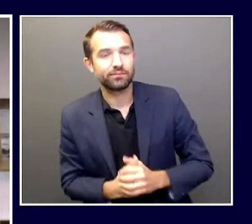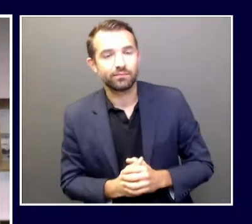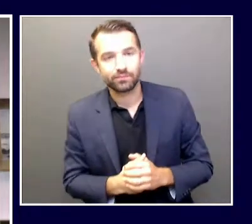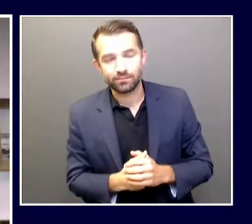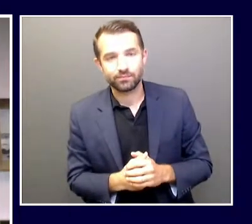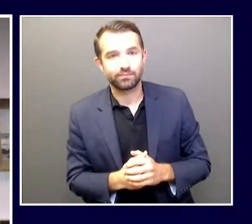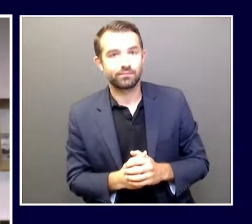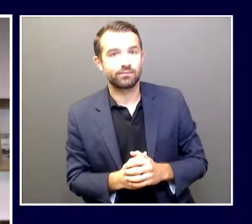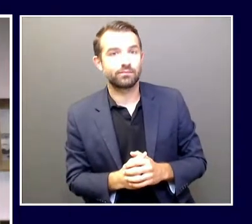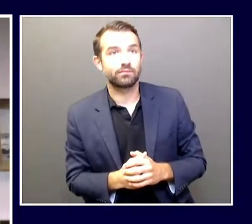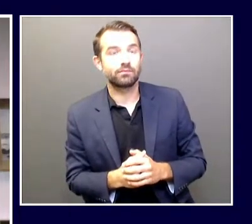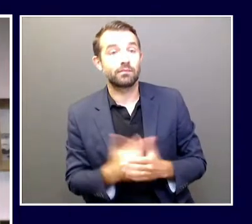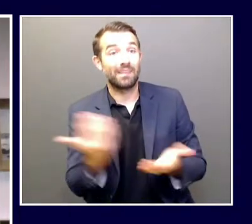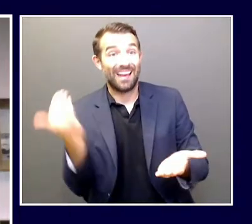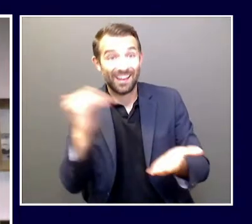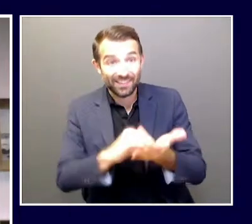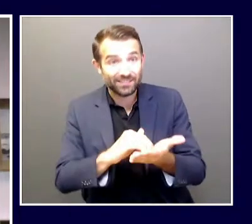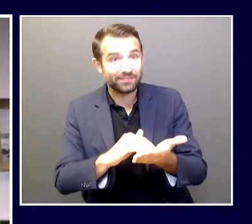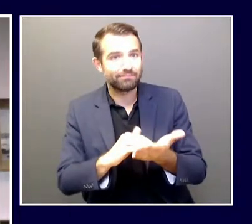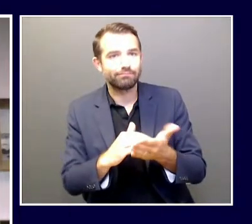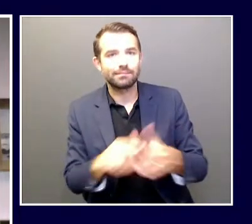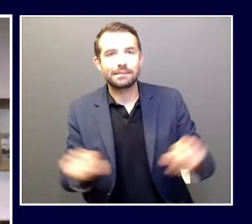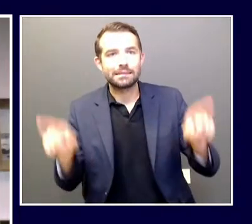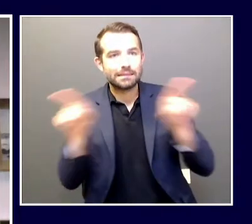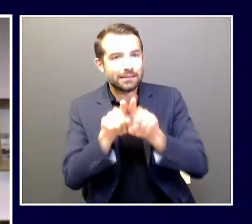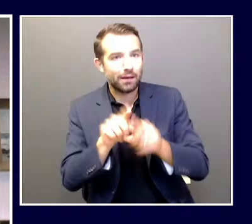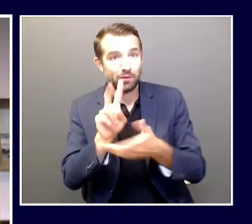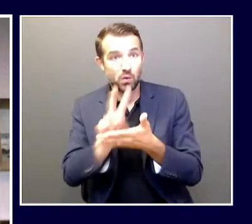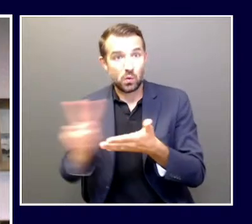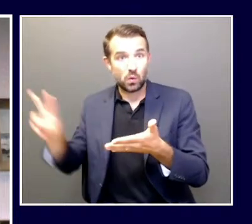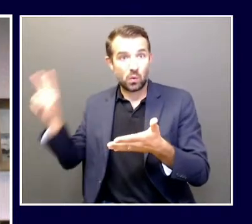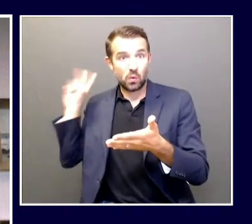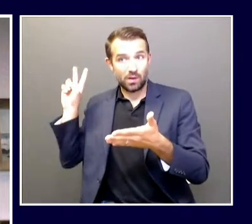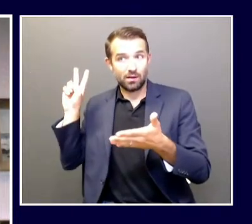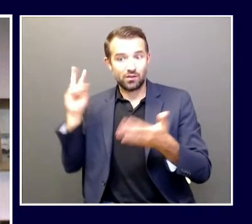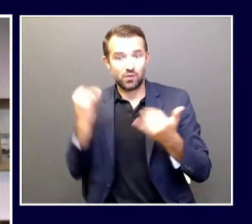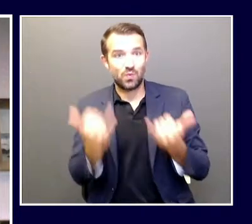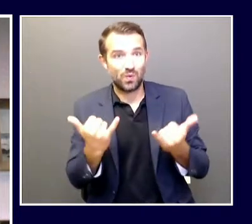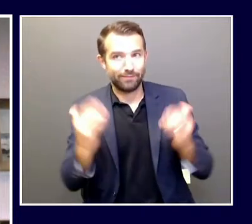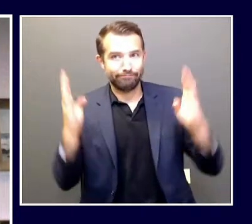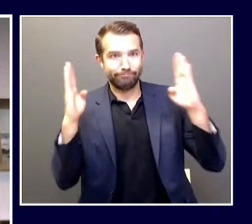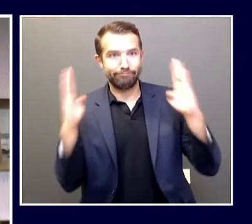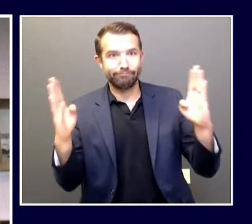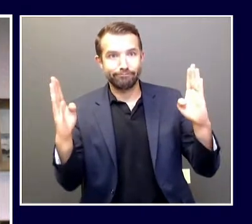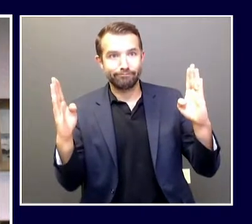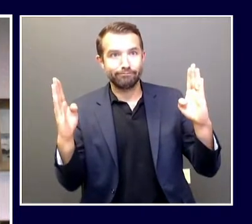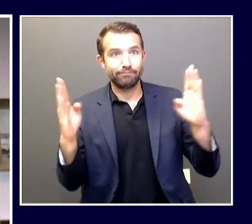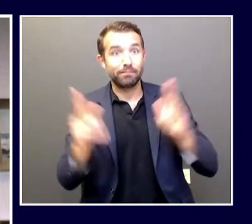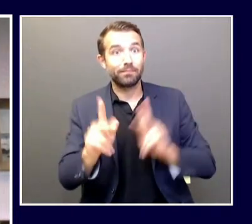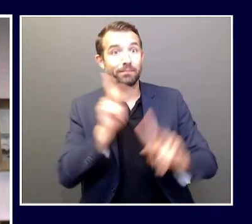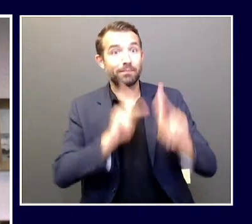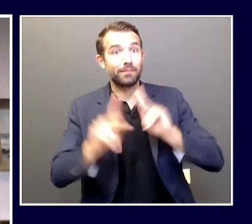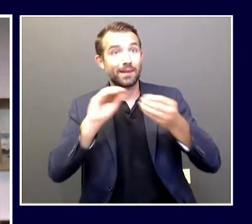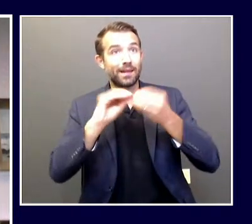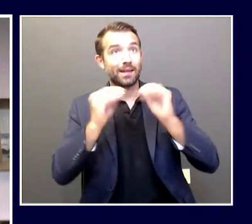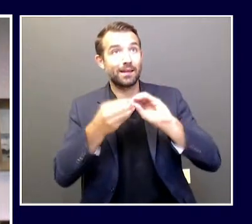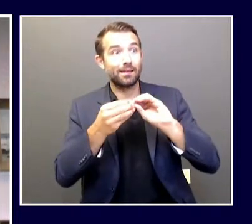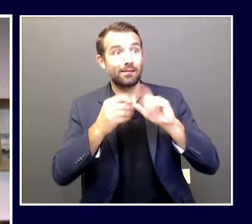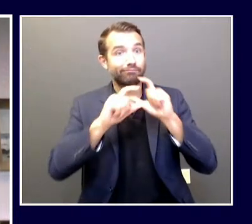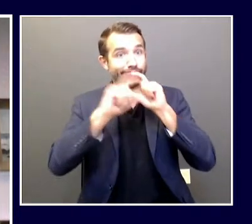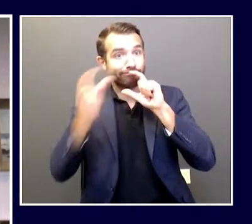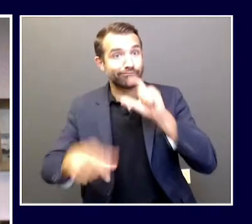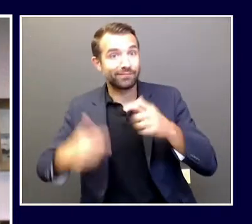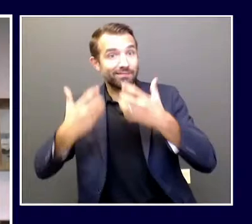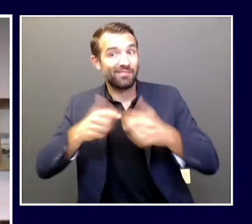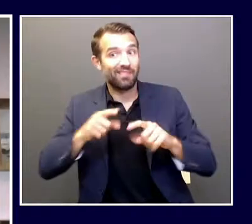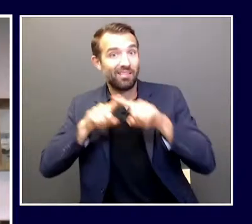period, the number of people on a ventilator in Maine has more than doubled. It continues to be